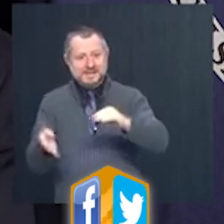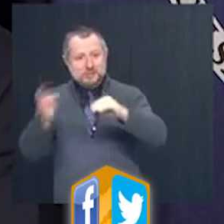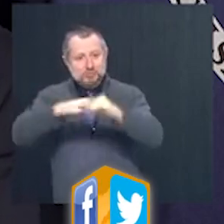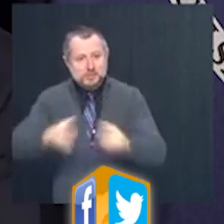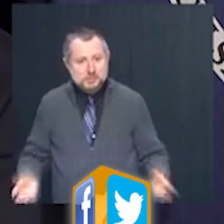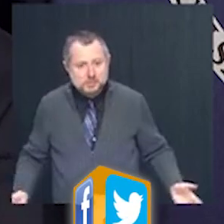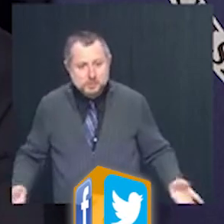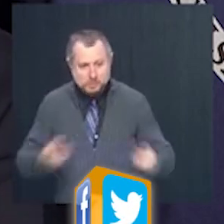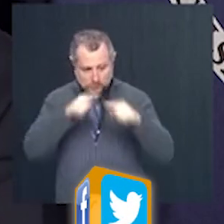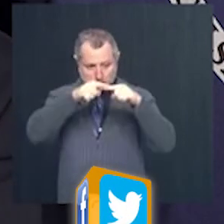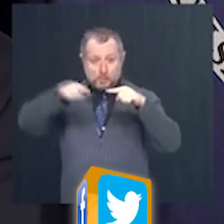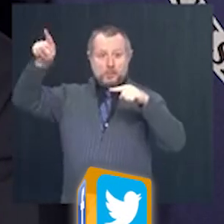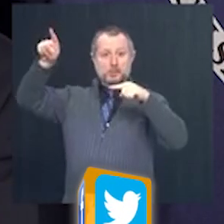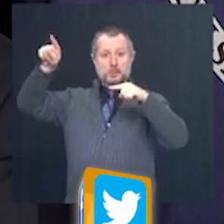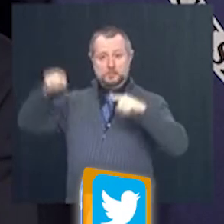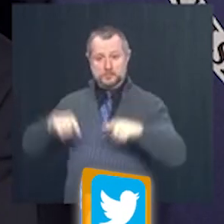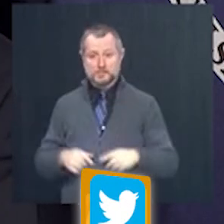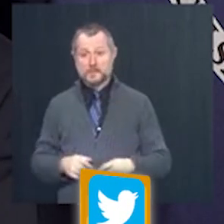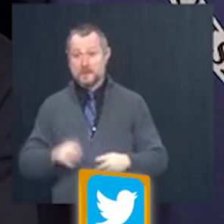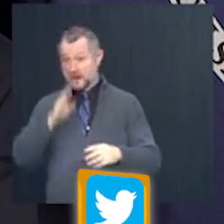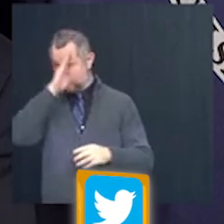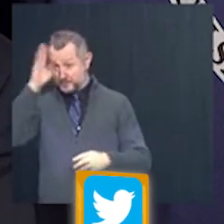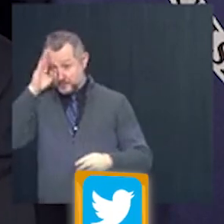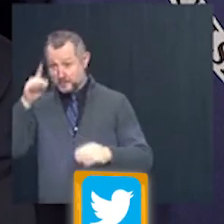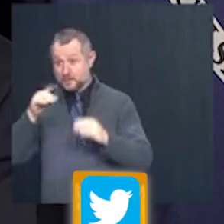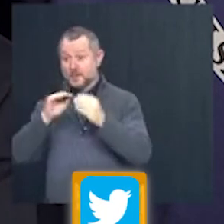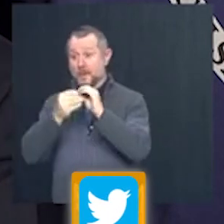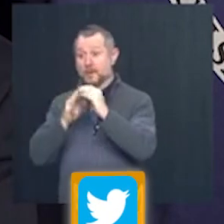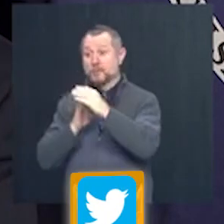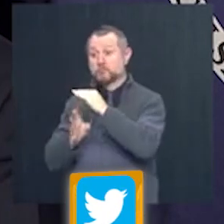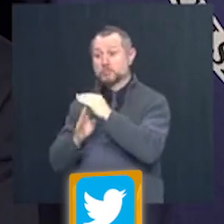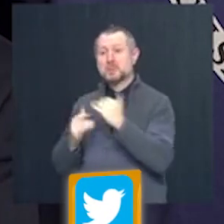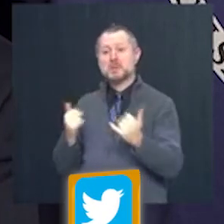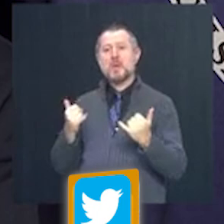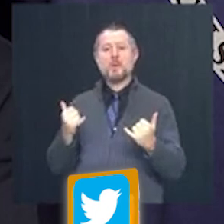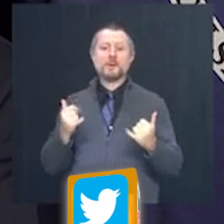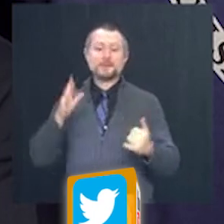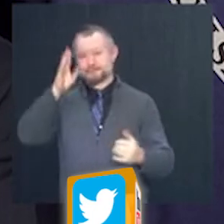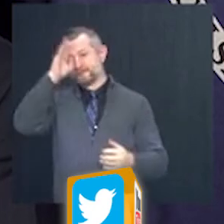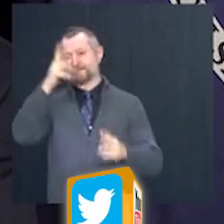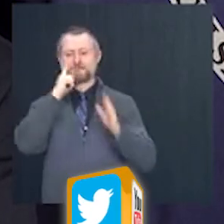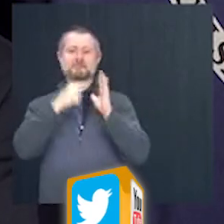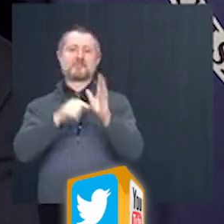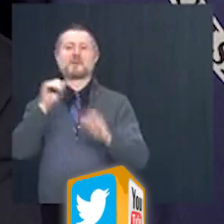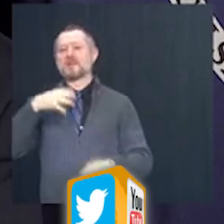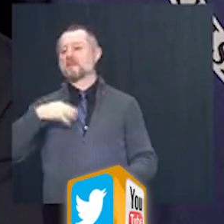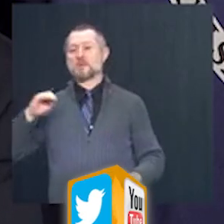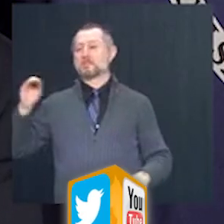If your hospitalization rate now is whatever it is, let's say it's 4%,